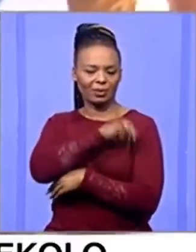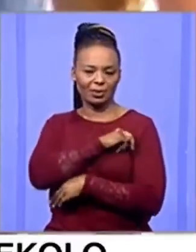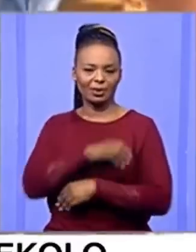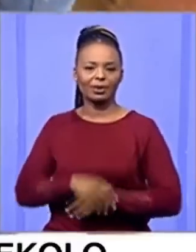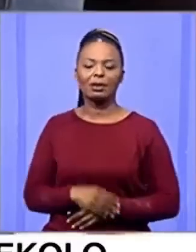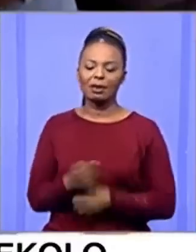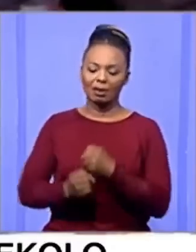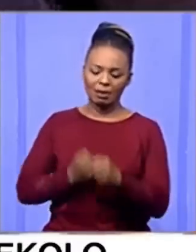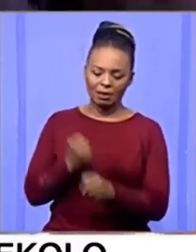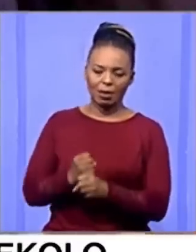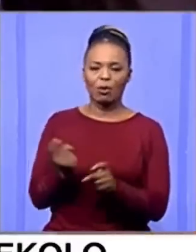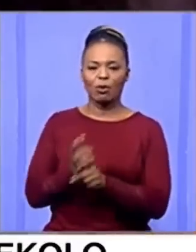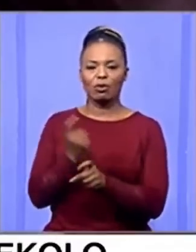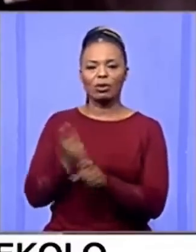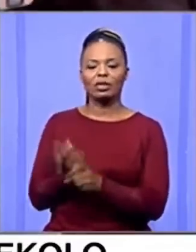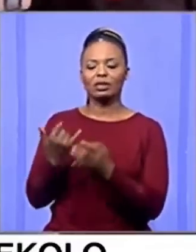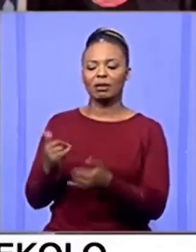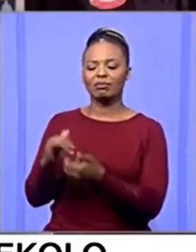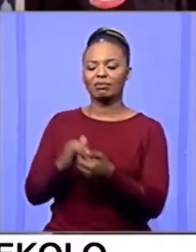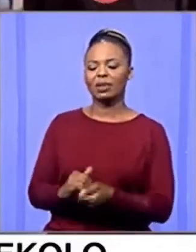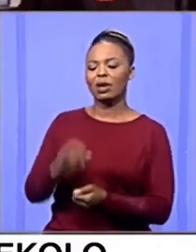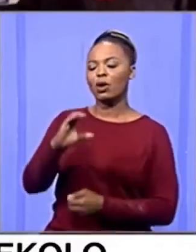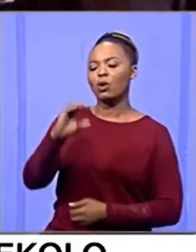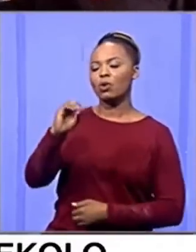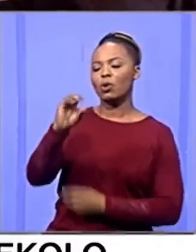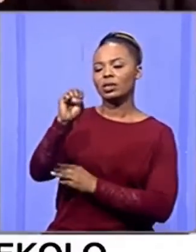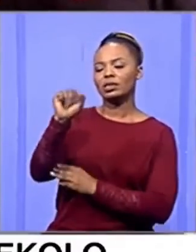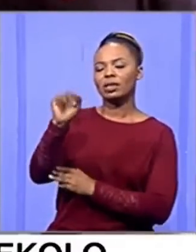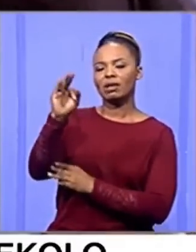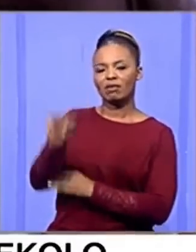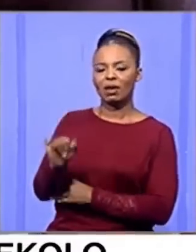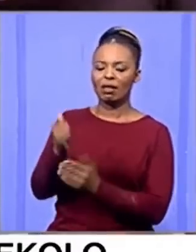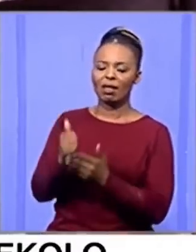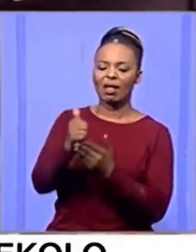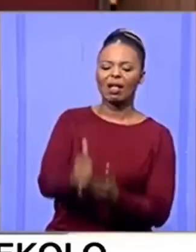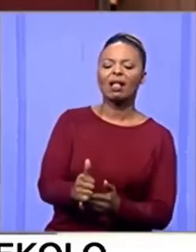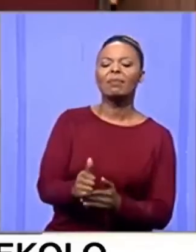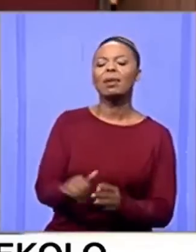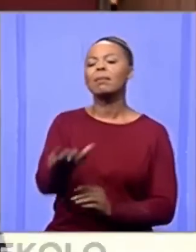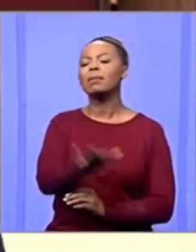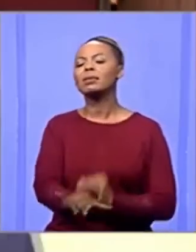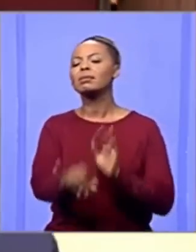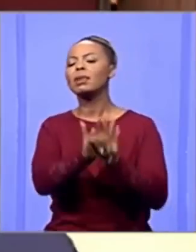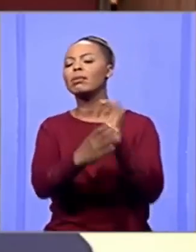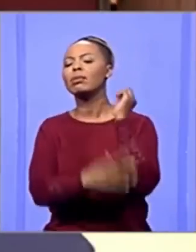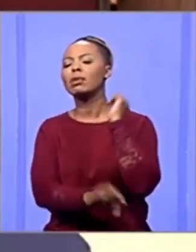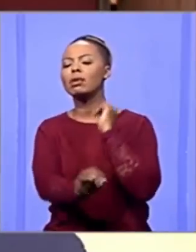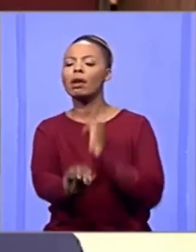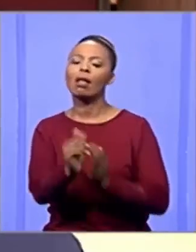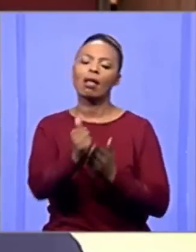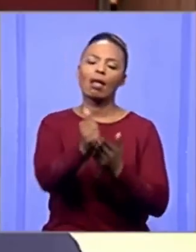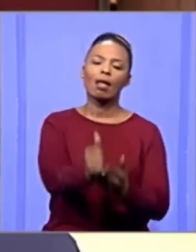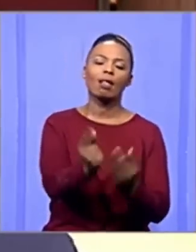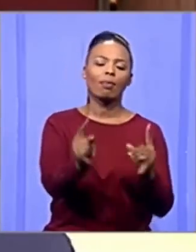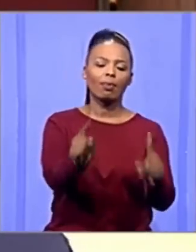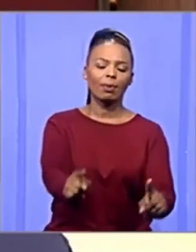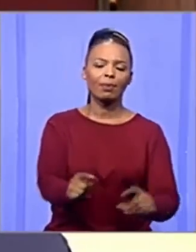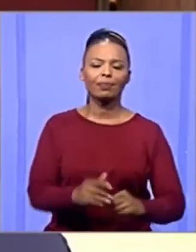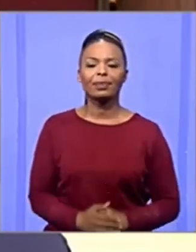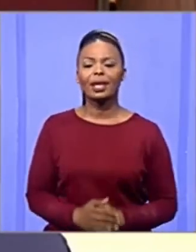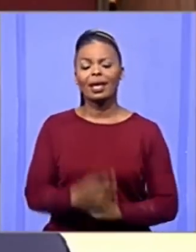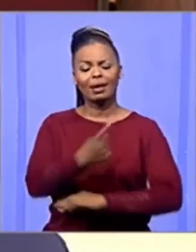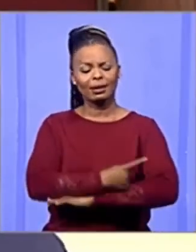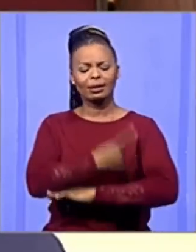la mokgatlo wa COSAFA go thuša mafelo a bao ba hlakago. Yes, indeed, it is a very important day